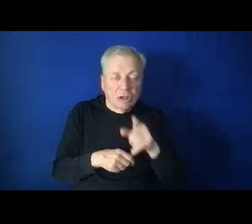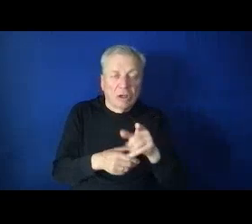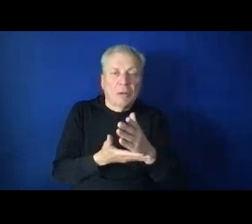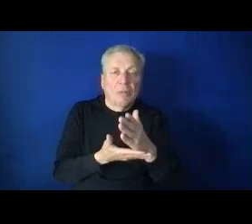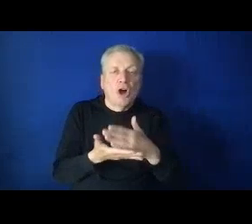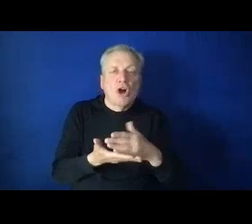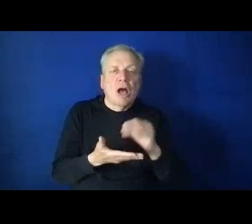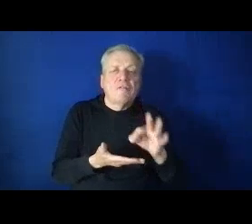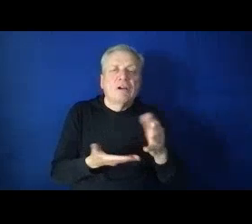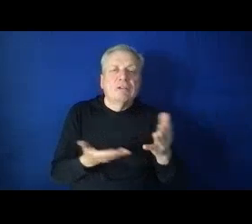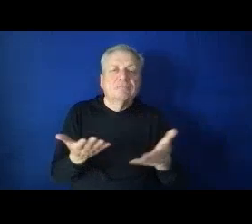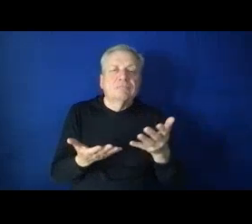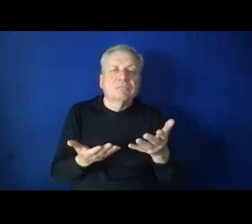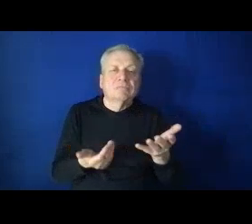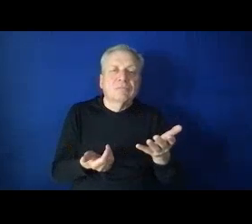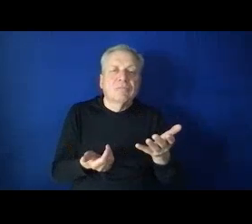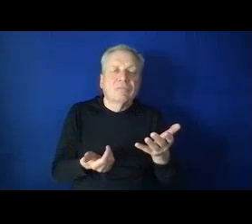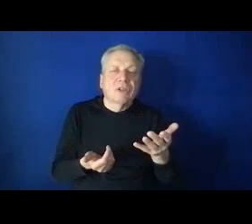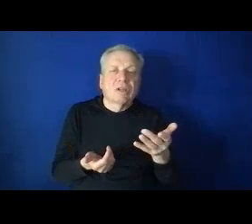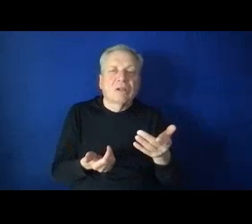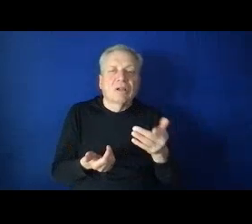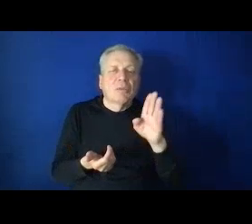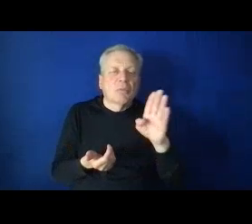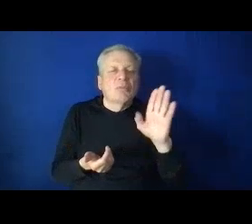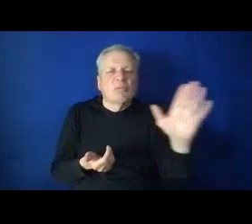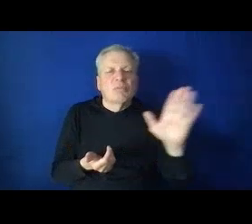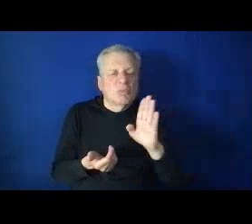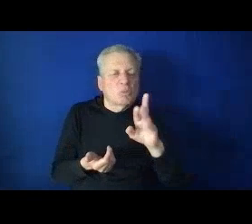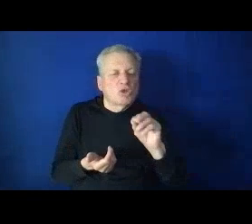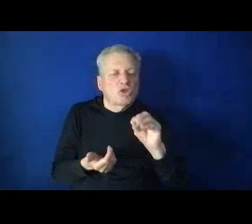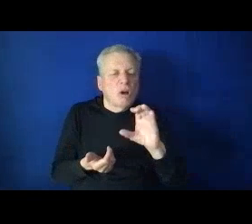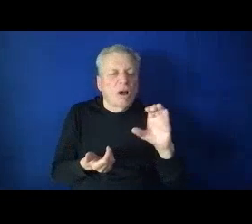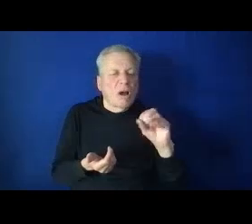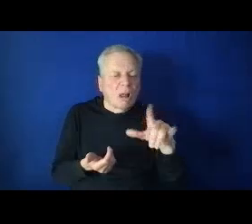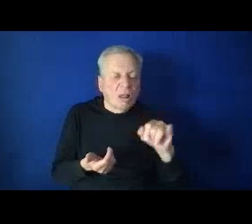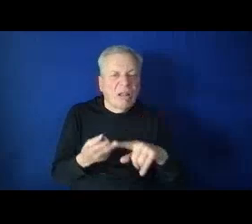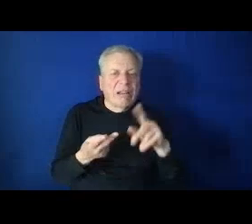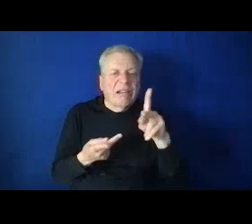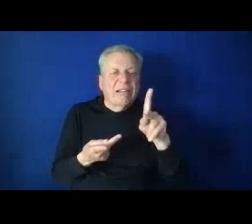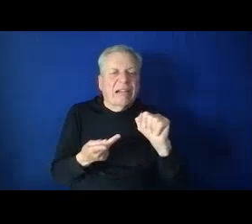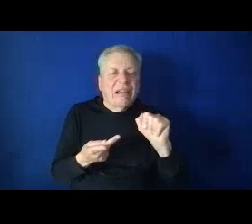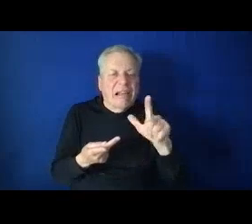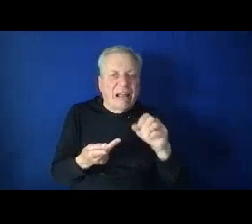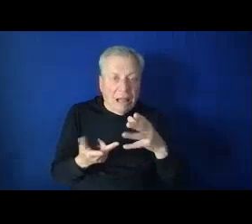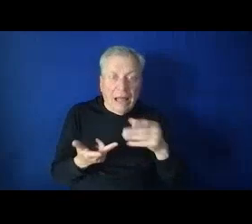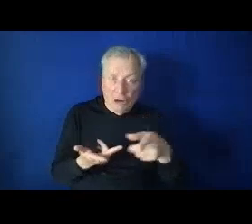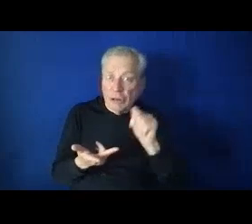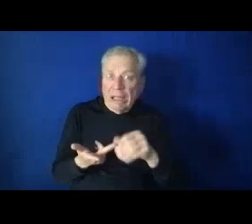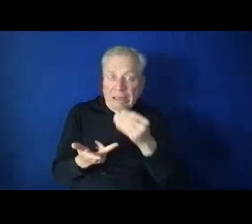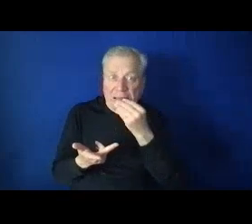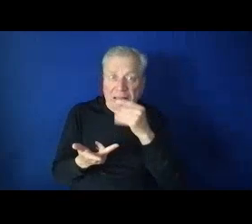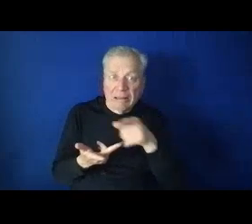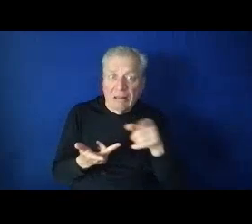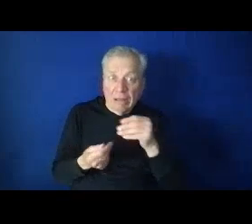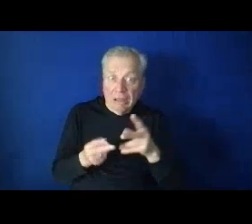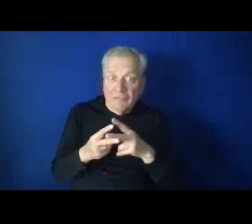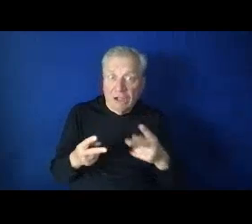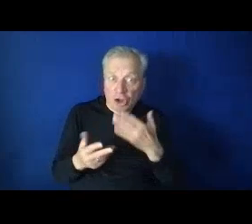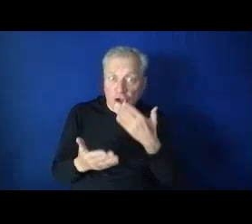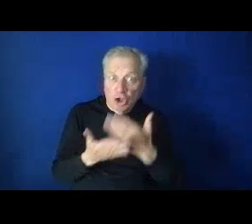of the broccoli family and kale, so you can eat this thing, and it's very good for